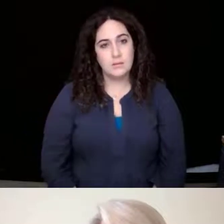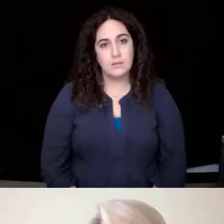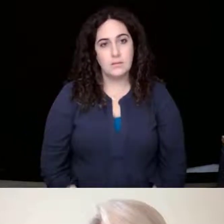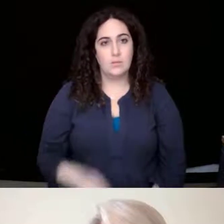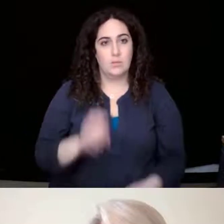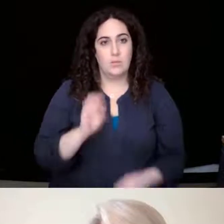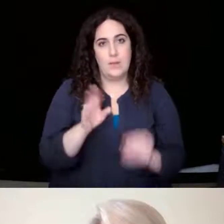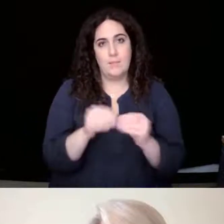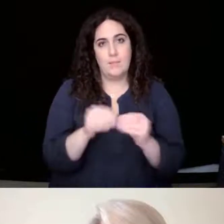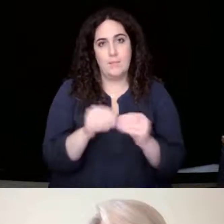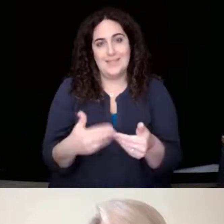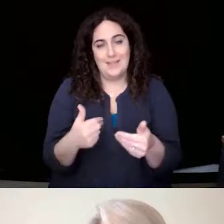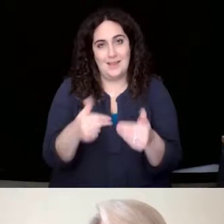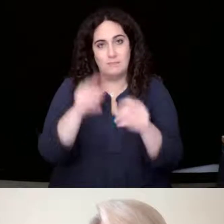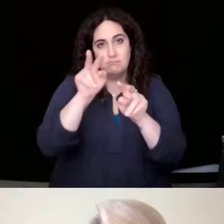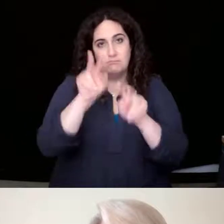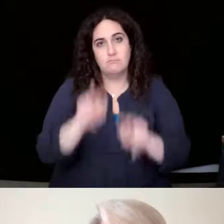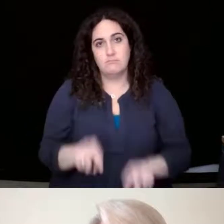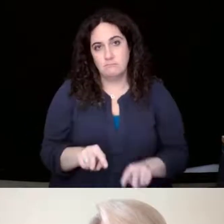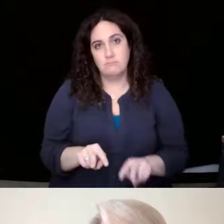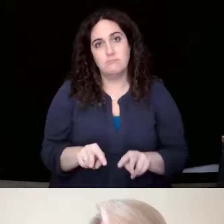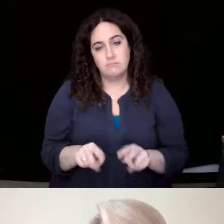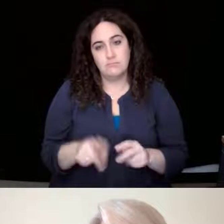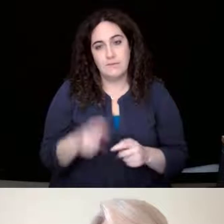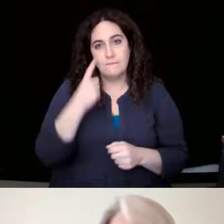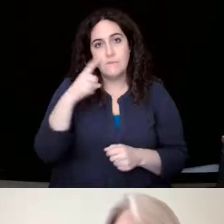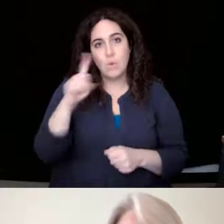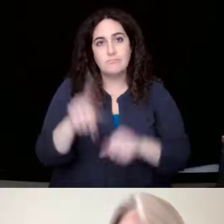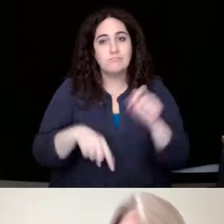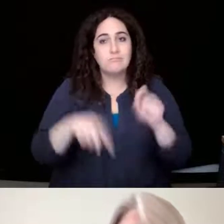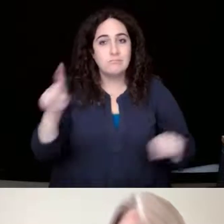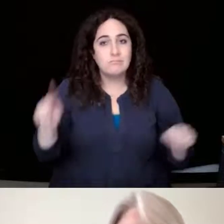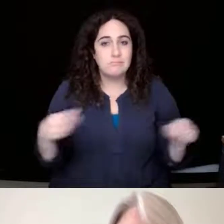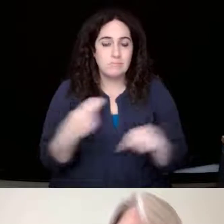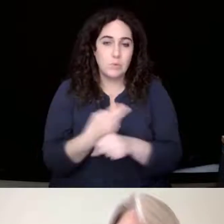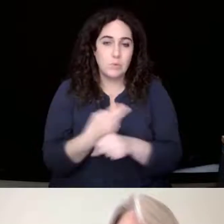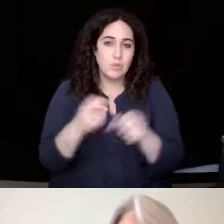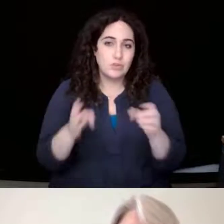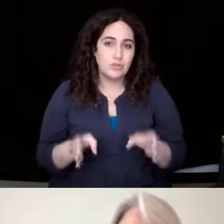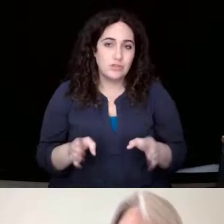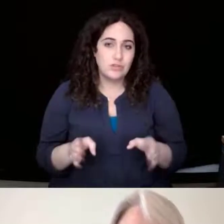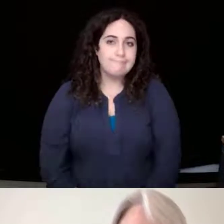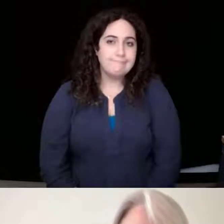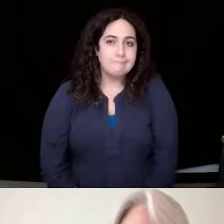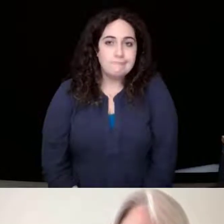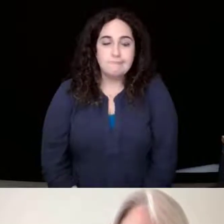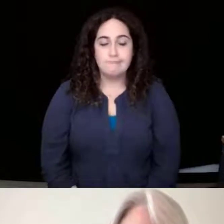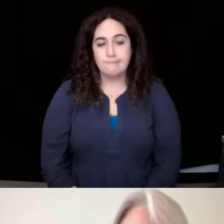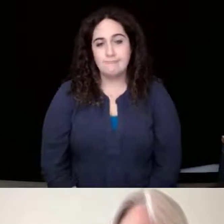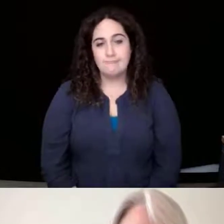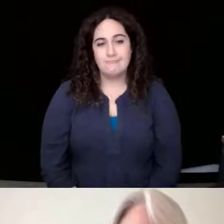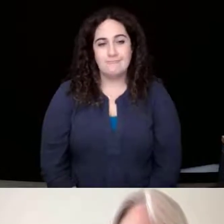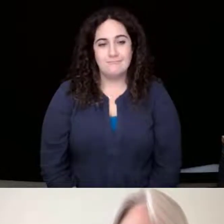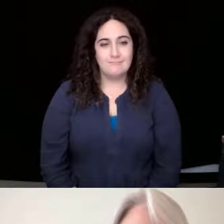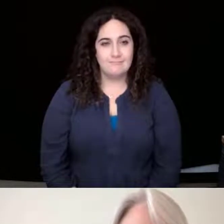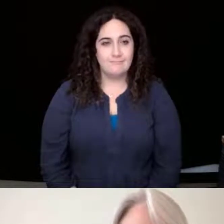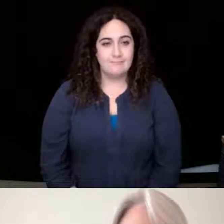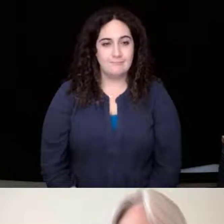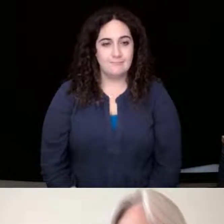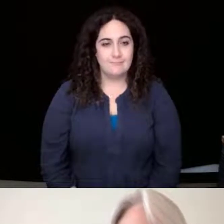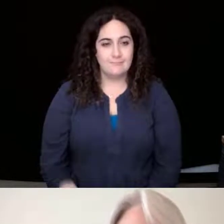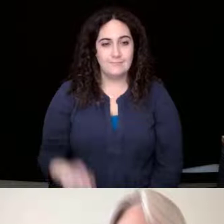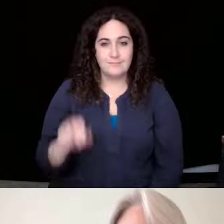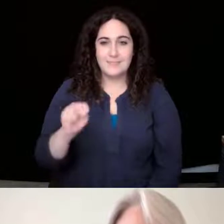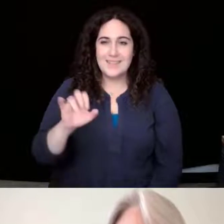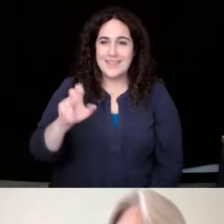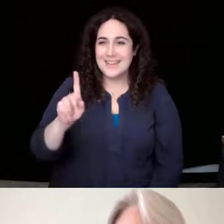easily for different users. So that's the last thing I'll say. Great. Thank you,